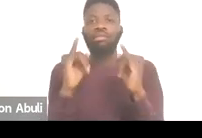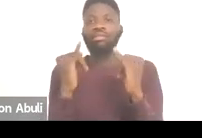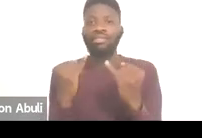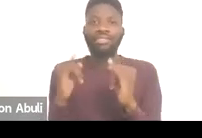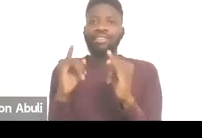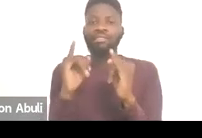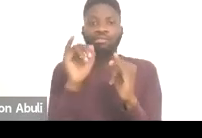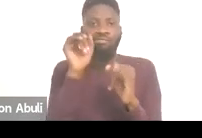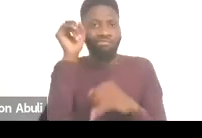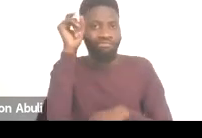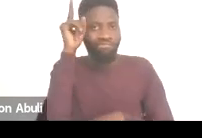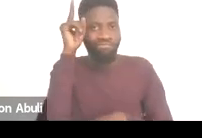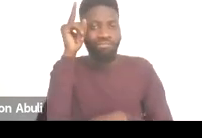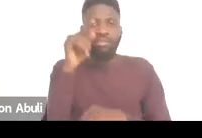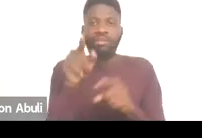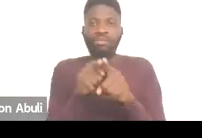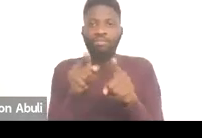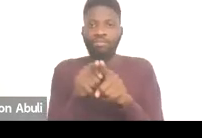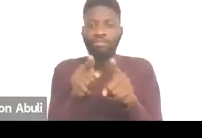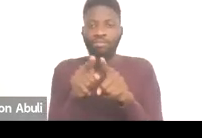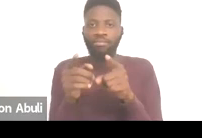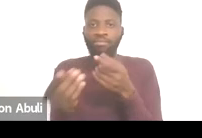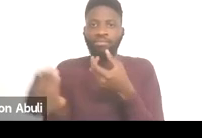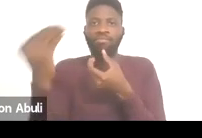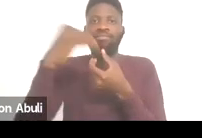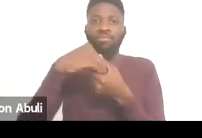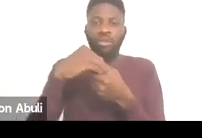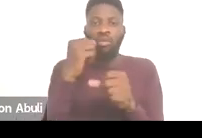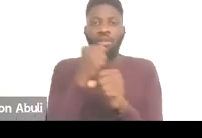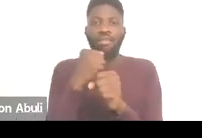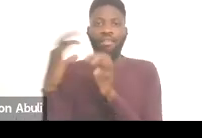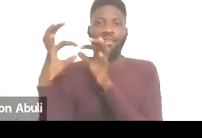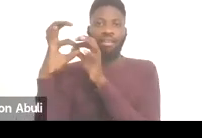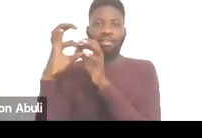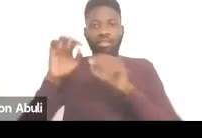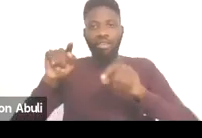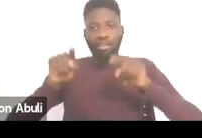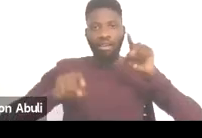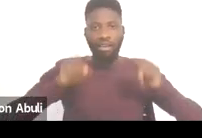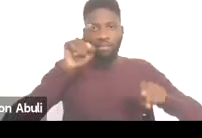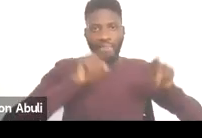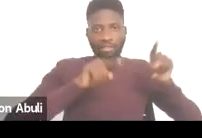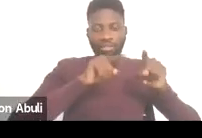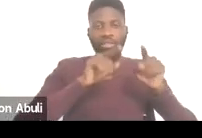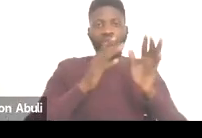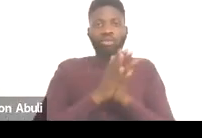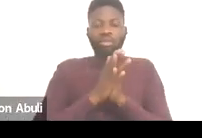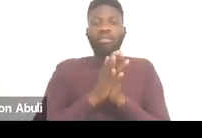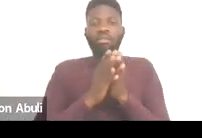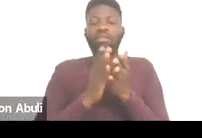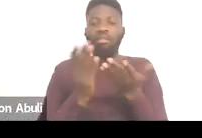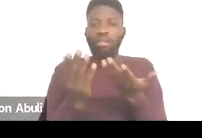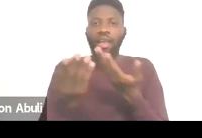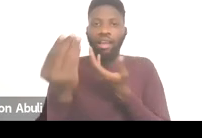appreciating and embodying into their work culture. That is diversity and inclusion. So for opportunities where you